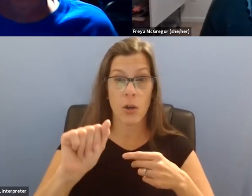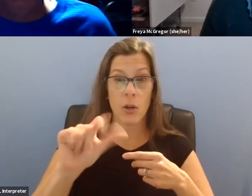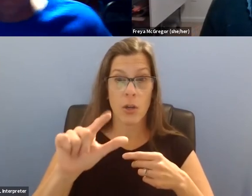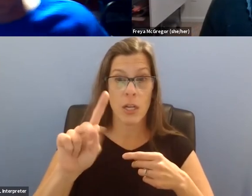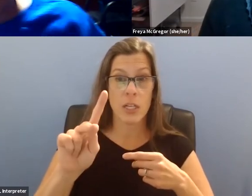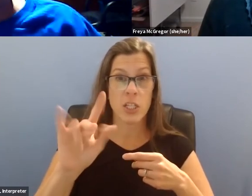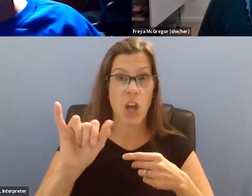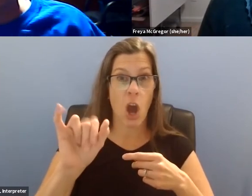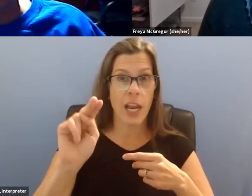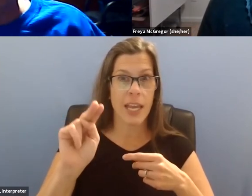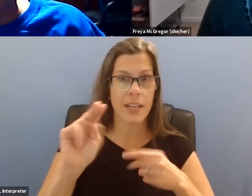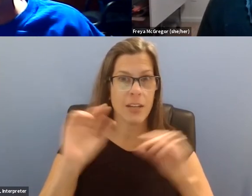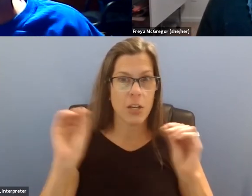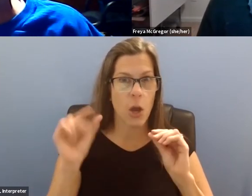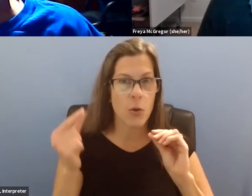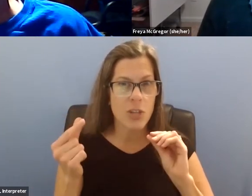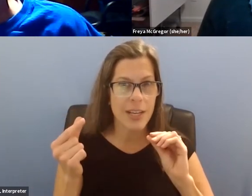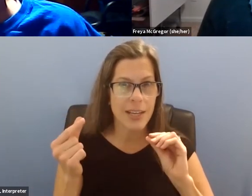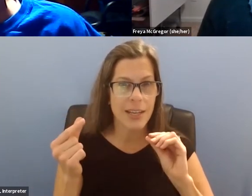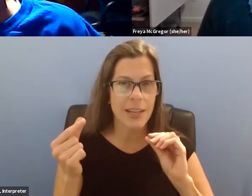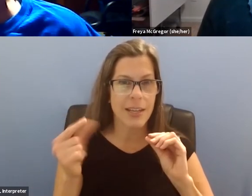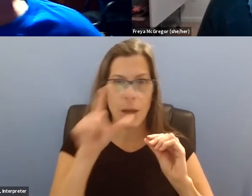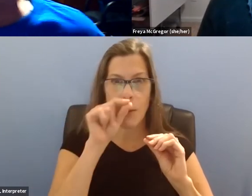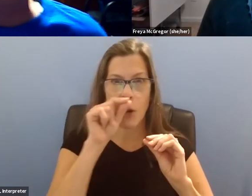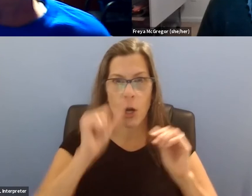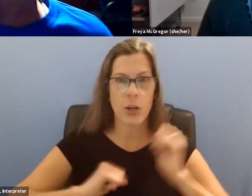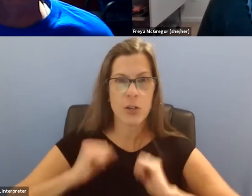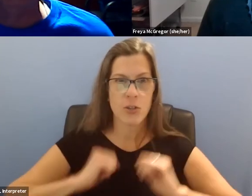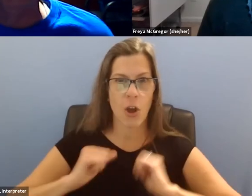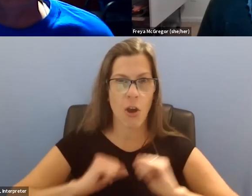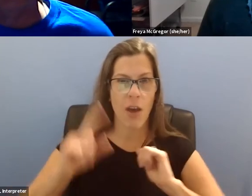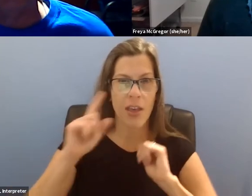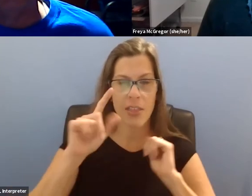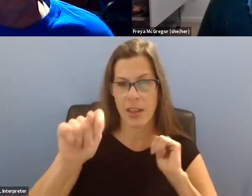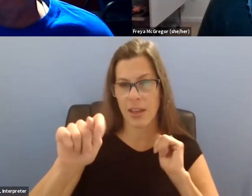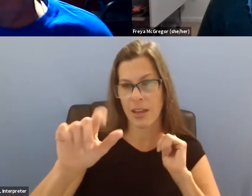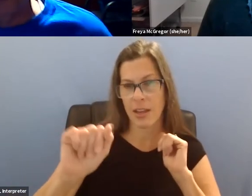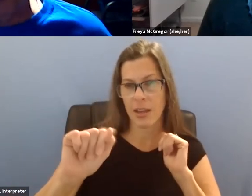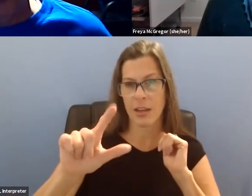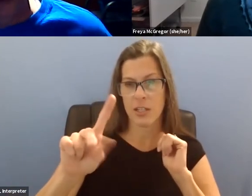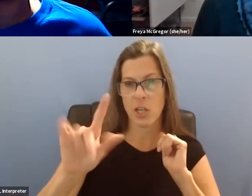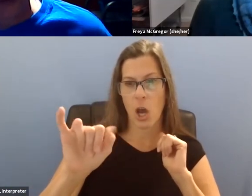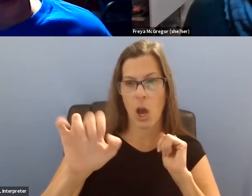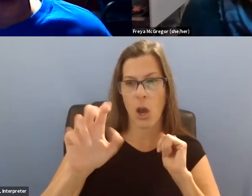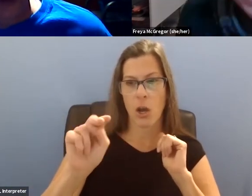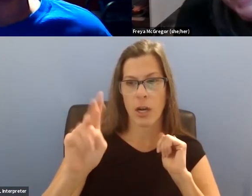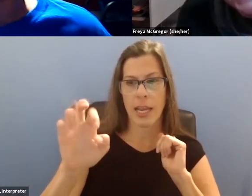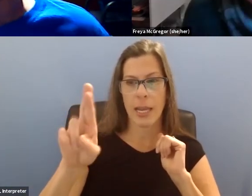no G, um, and their website, I think is talking, talking birds.org. I'm not mistaken,